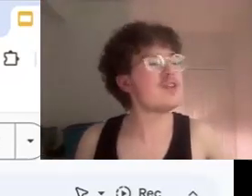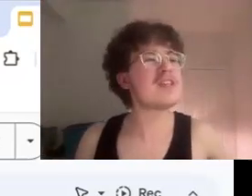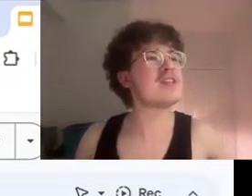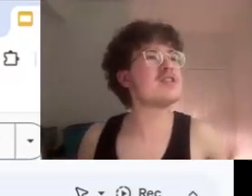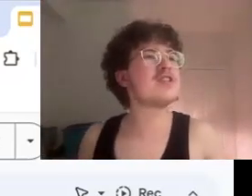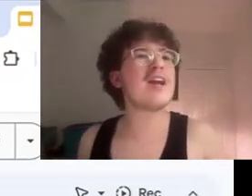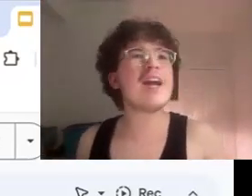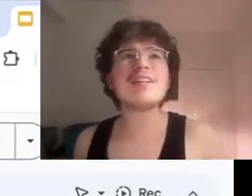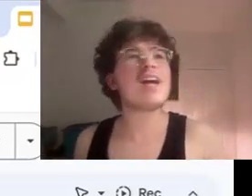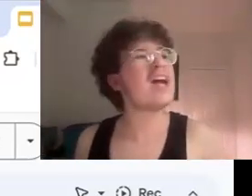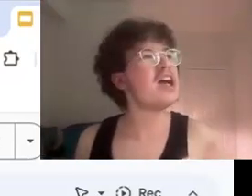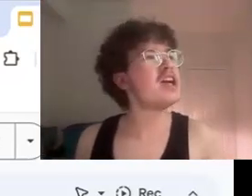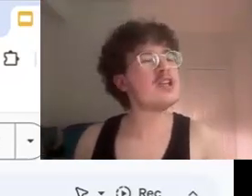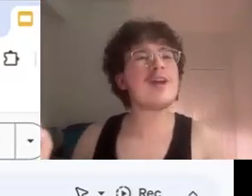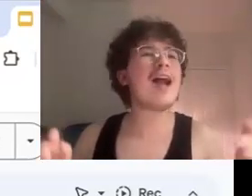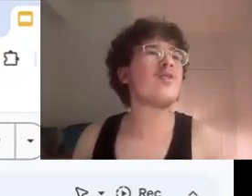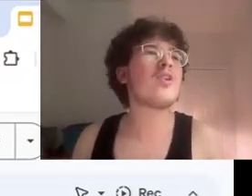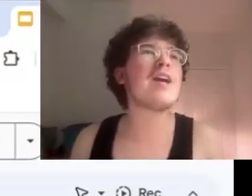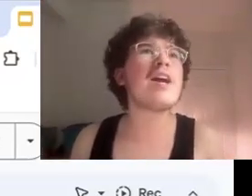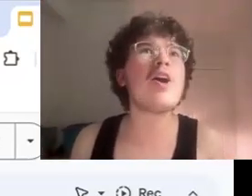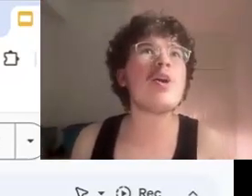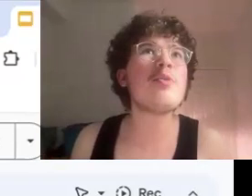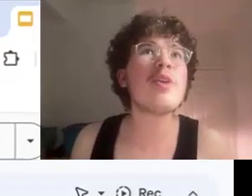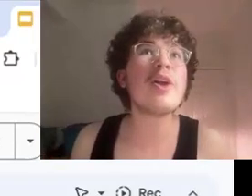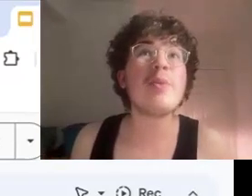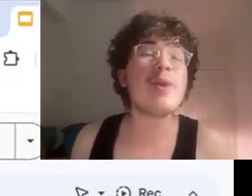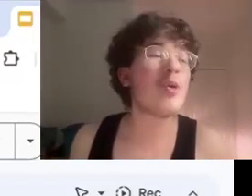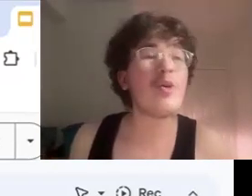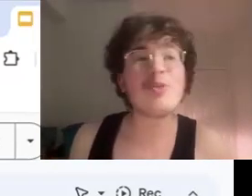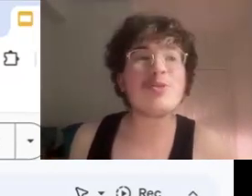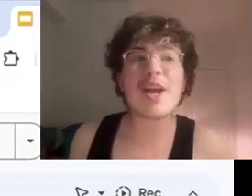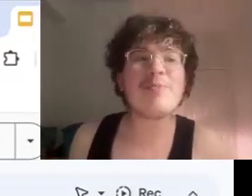a major legal research database, as well as